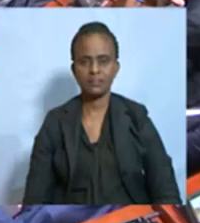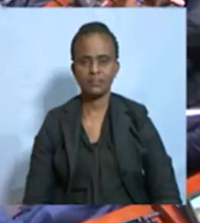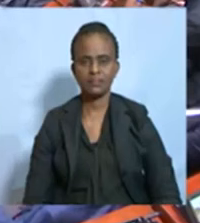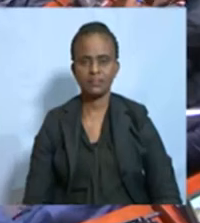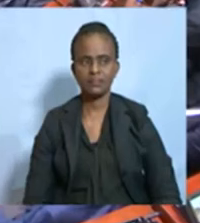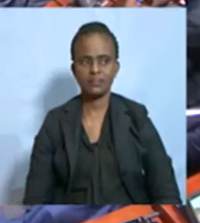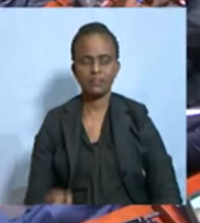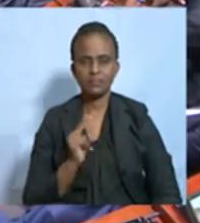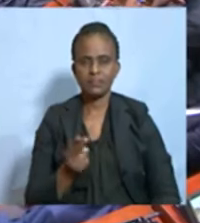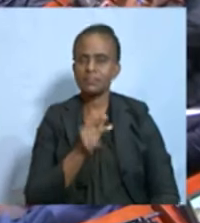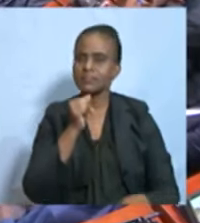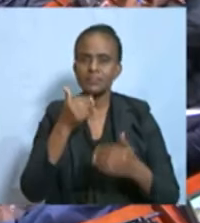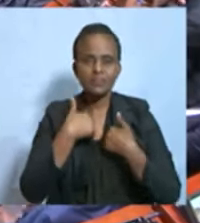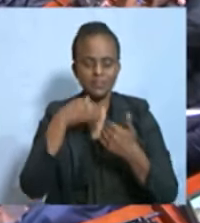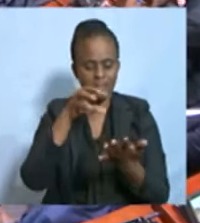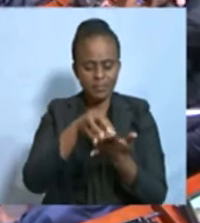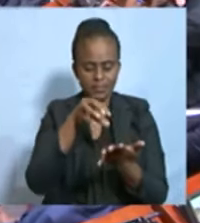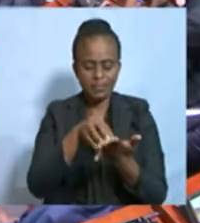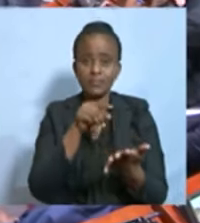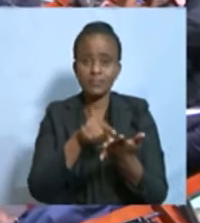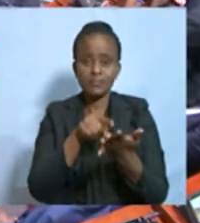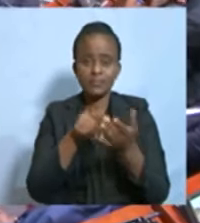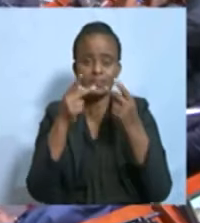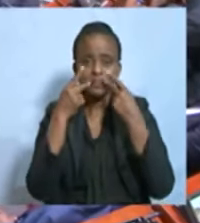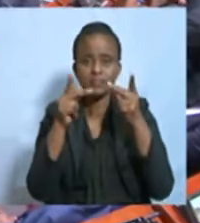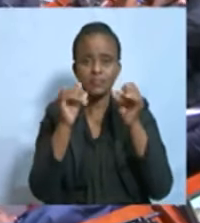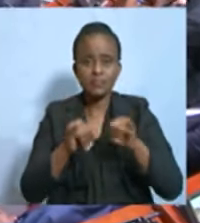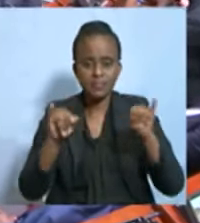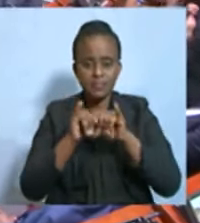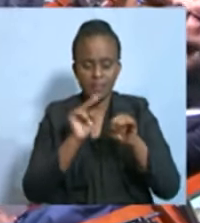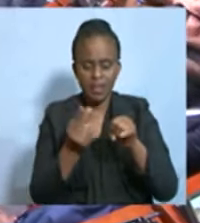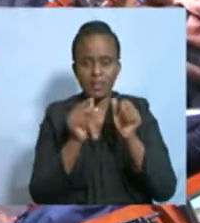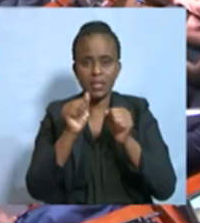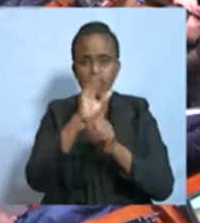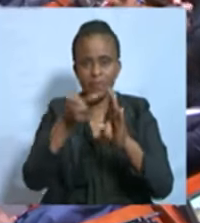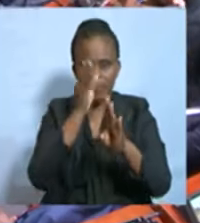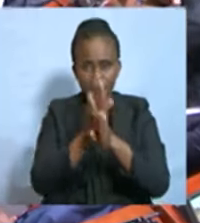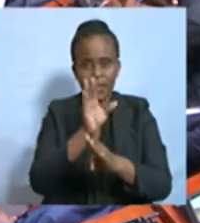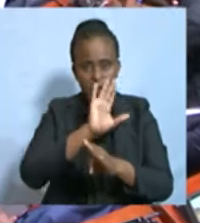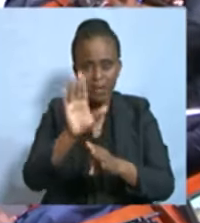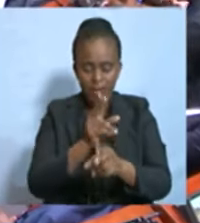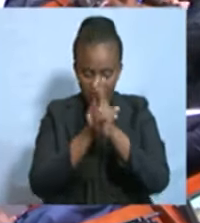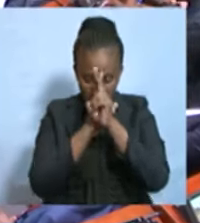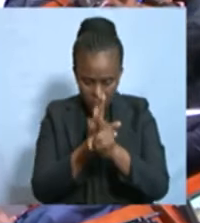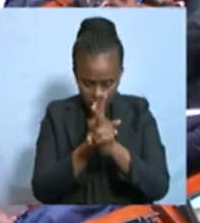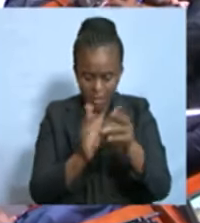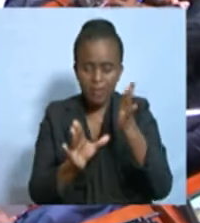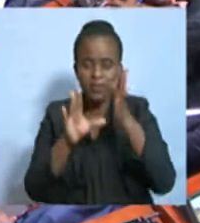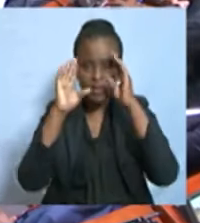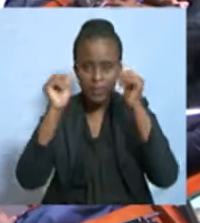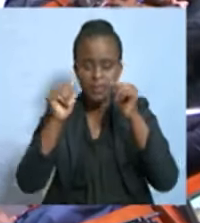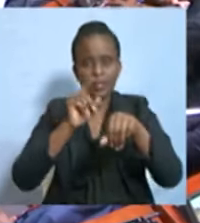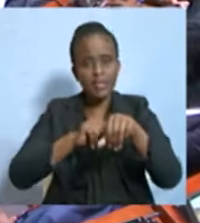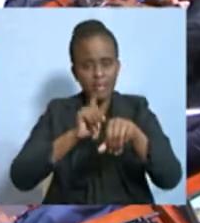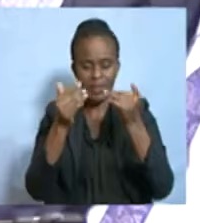to be accommodative to other external parties with intentions to contribute to the progressive and peaceful coexistence among political players in